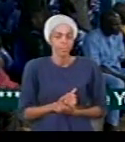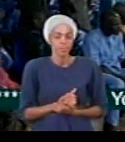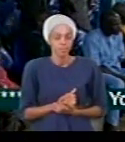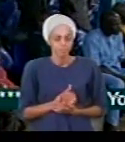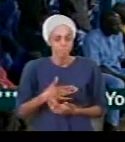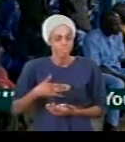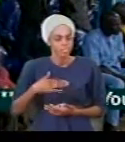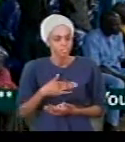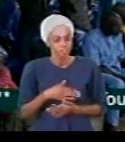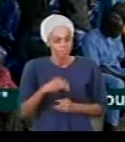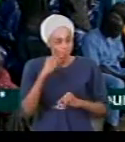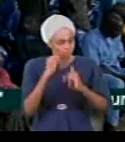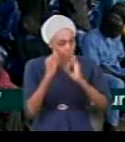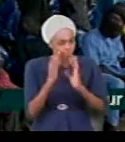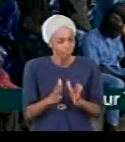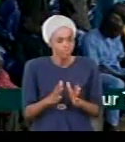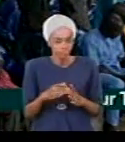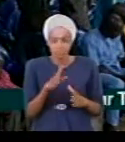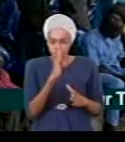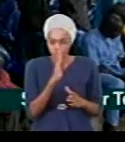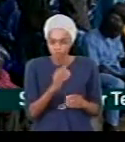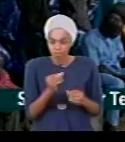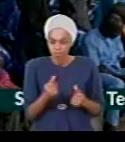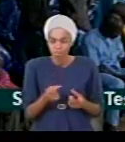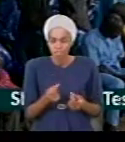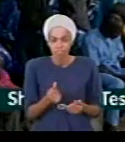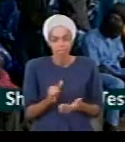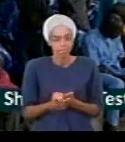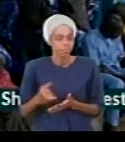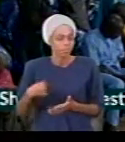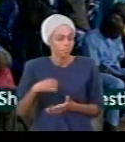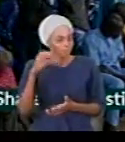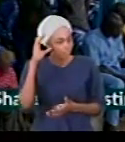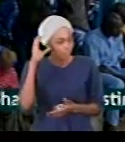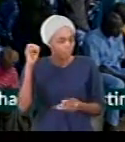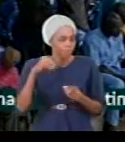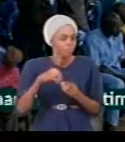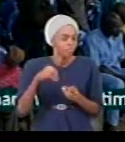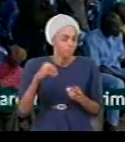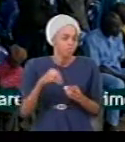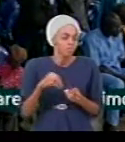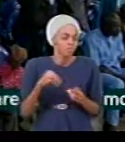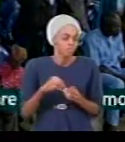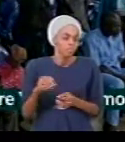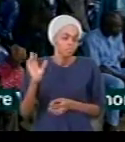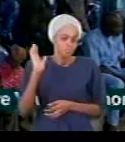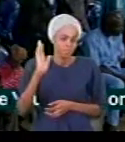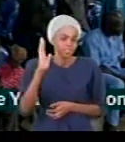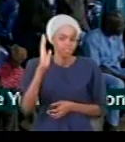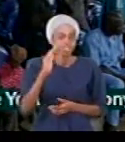Begin to check yourself now. You cannot go home with any sickness tonight.